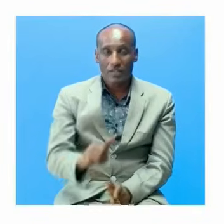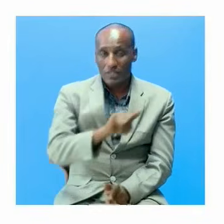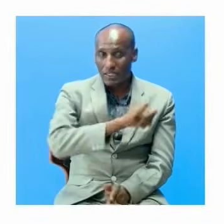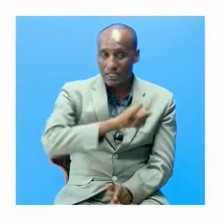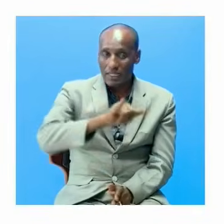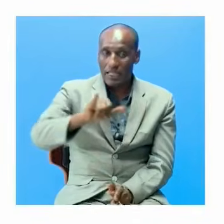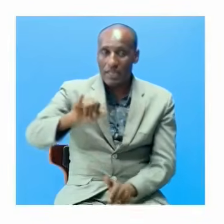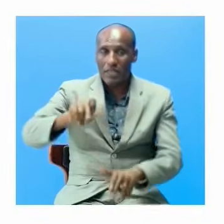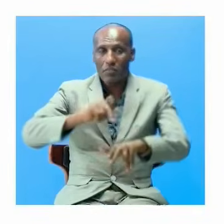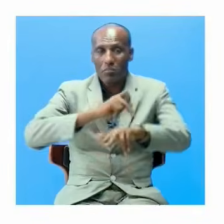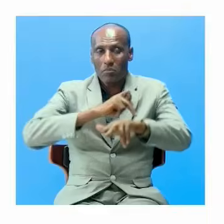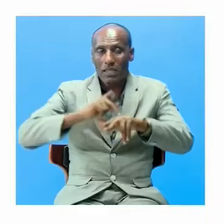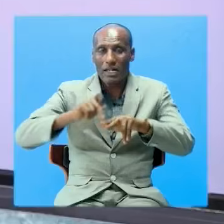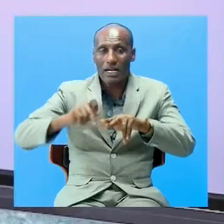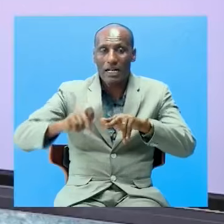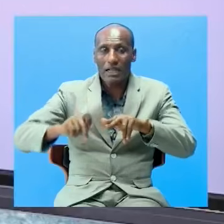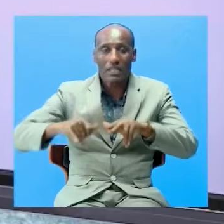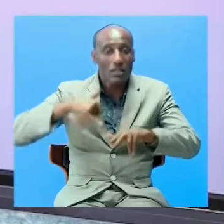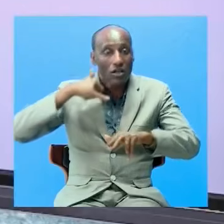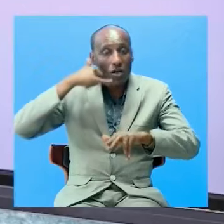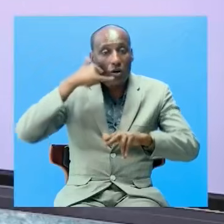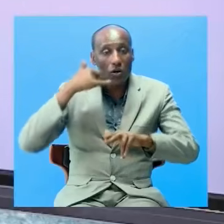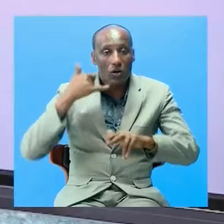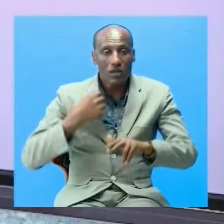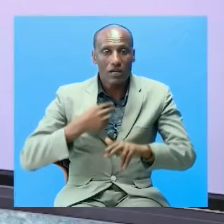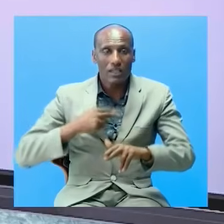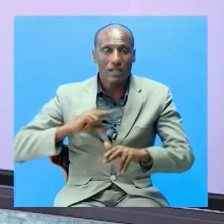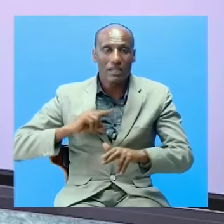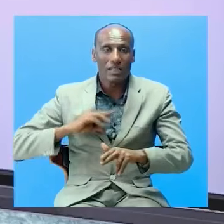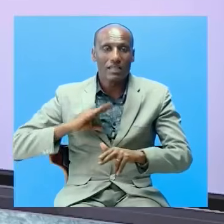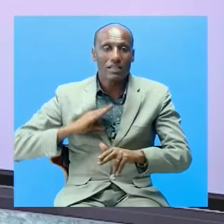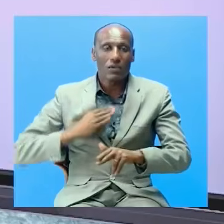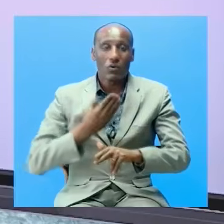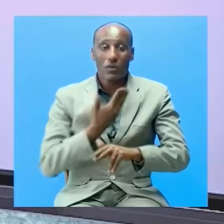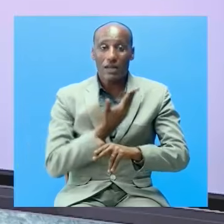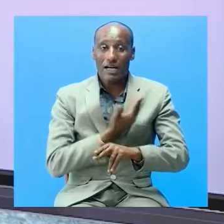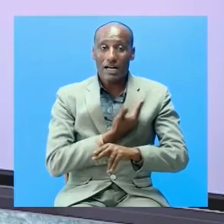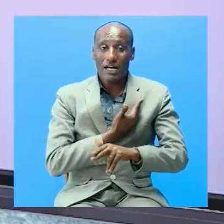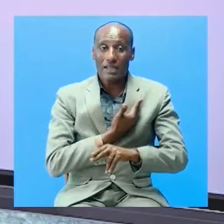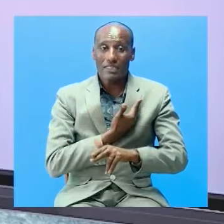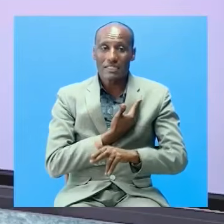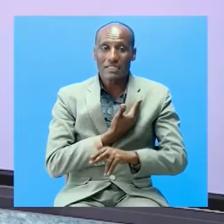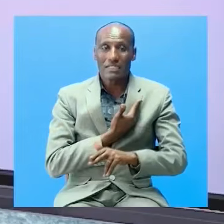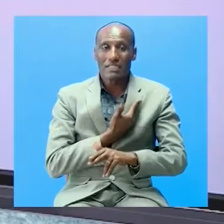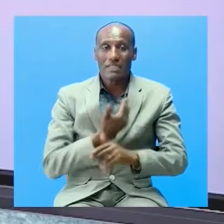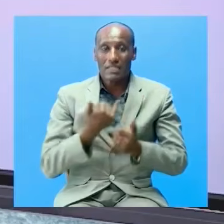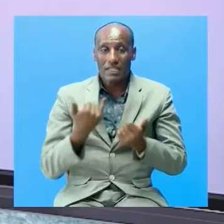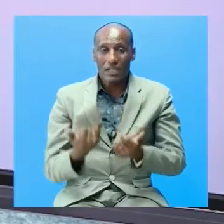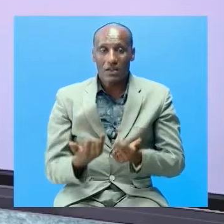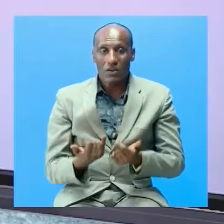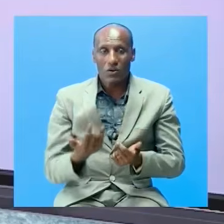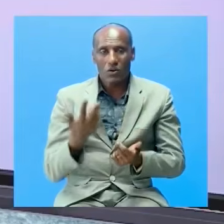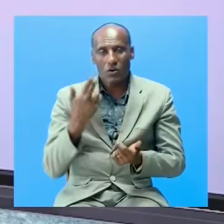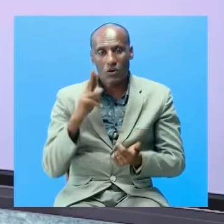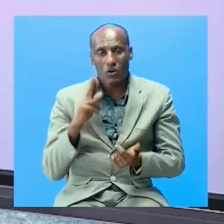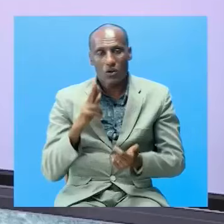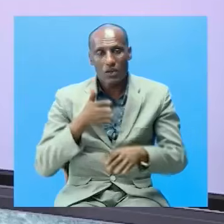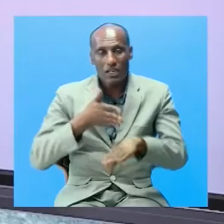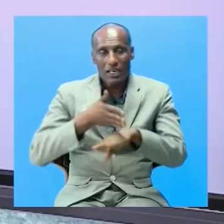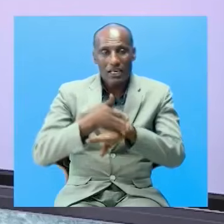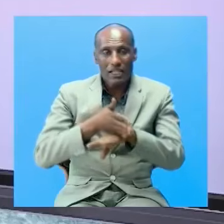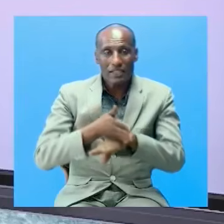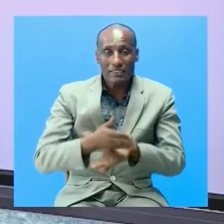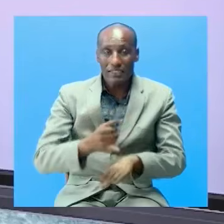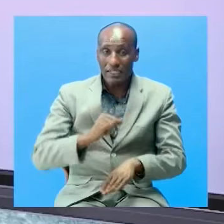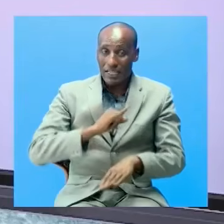Okay, let's come to number 3. They blank call us now or later. I think they